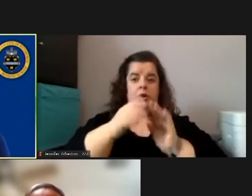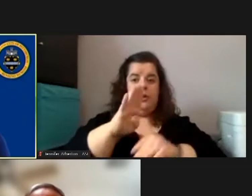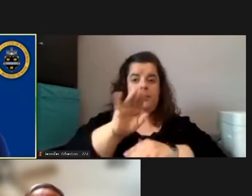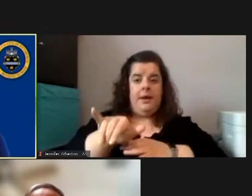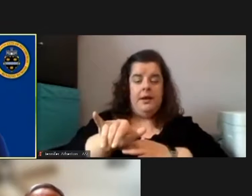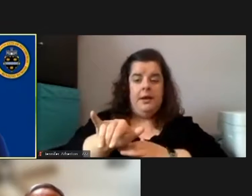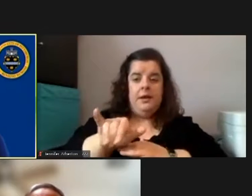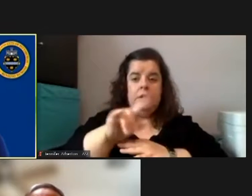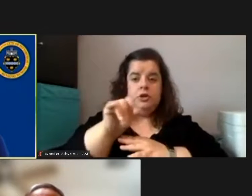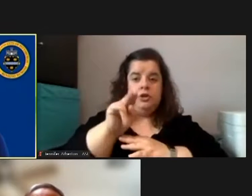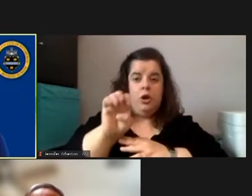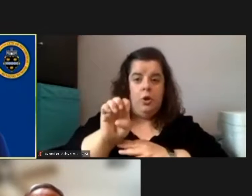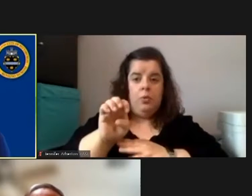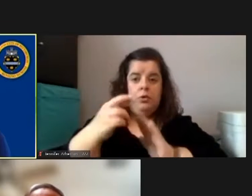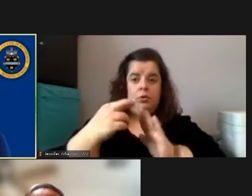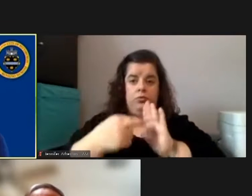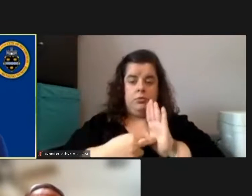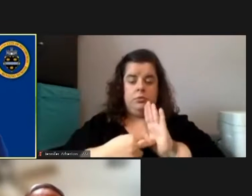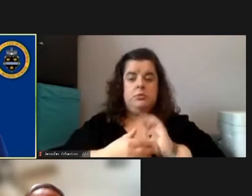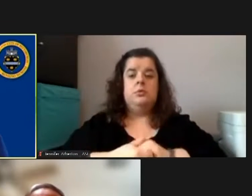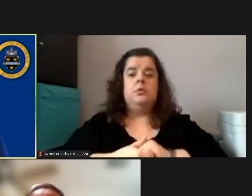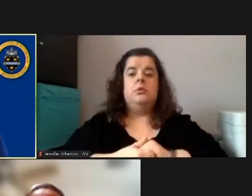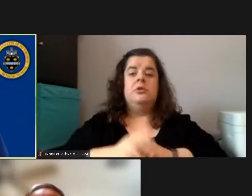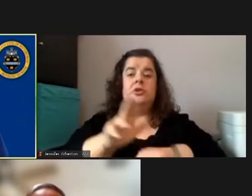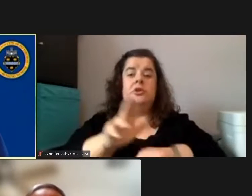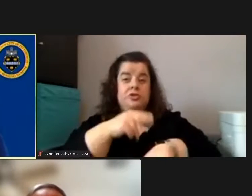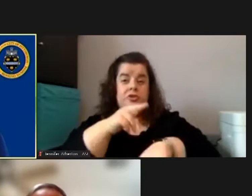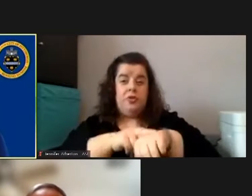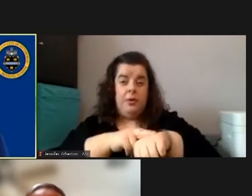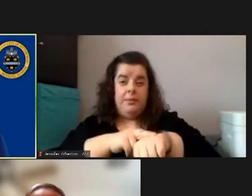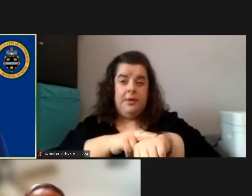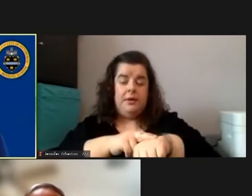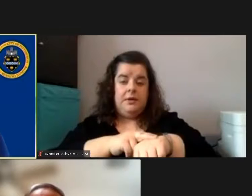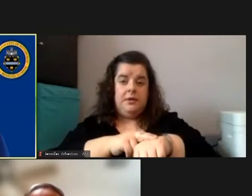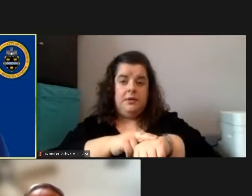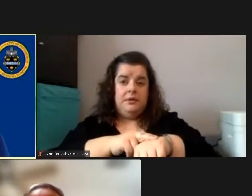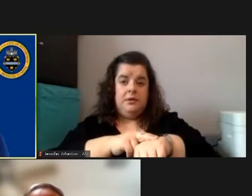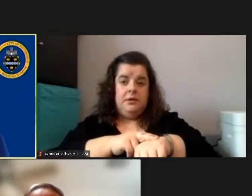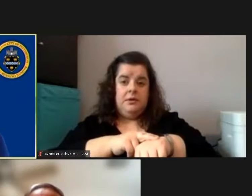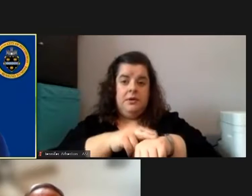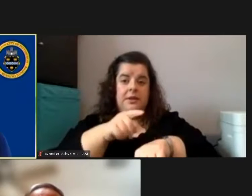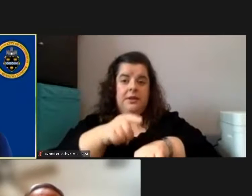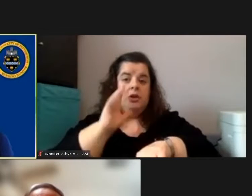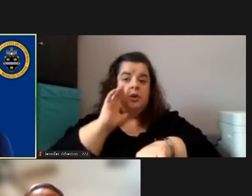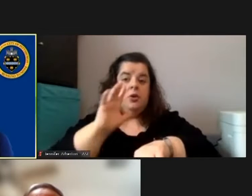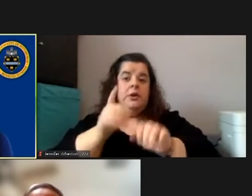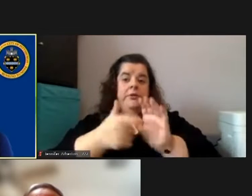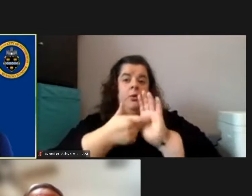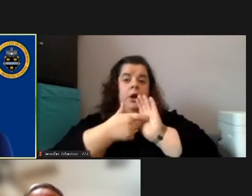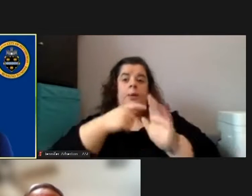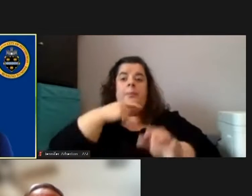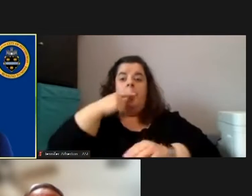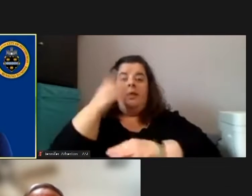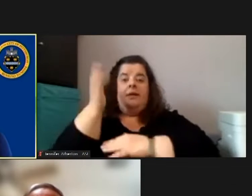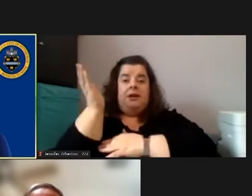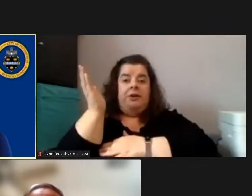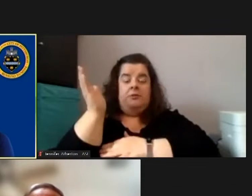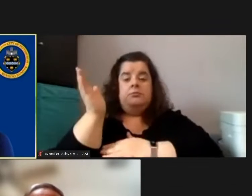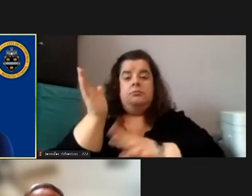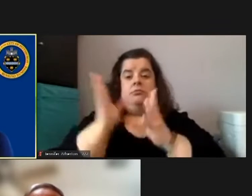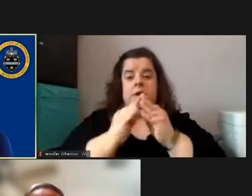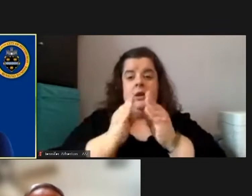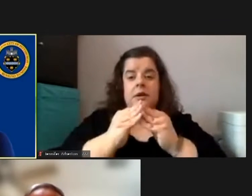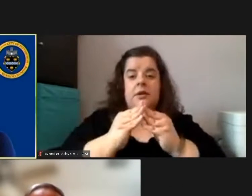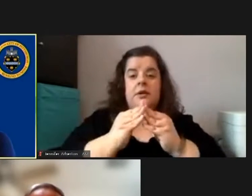zoning ordinance. And normally this would have required a public hearing by November 24th,